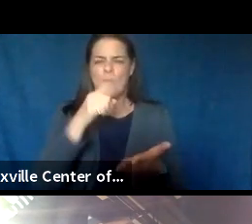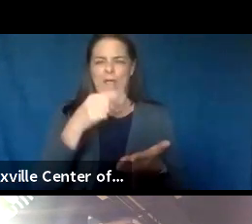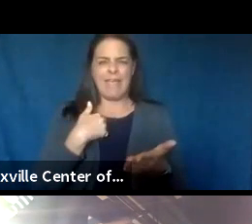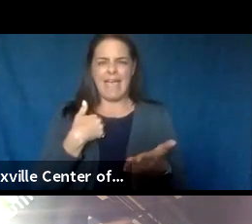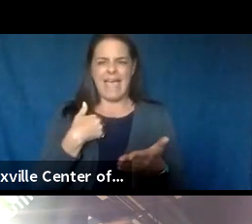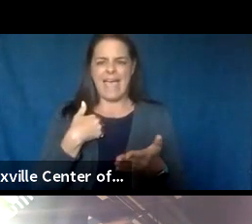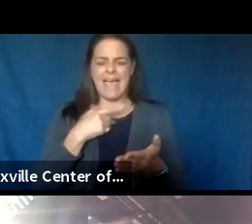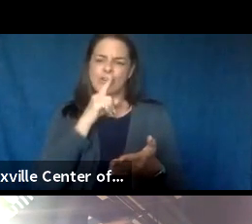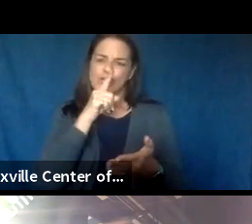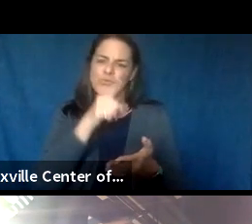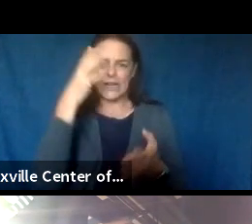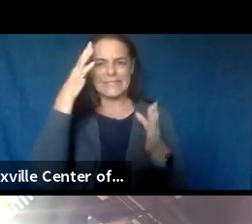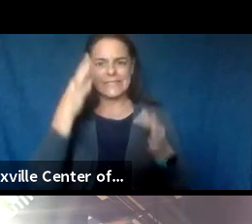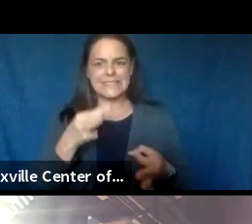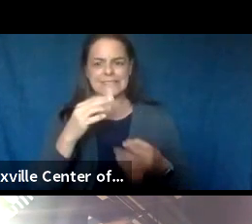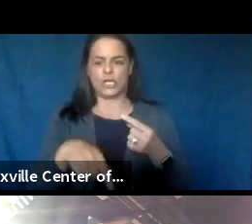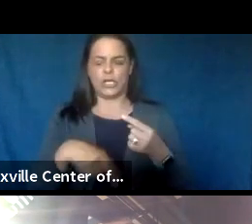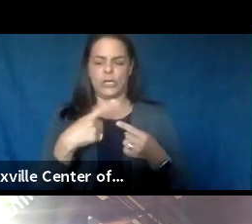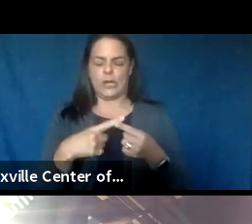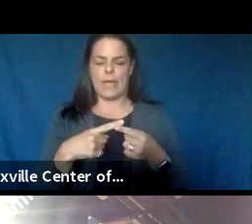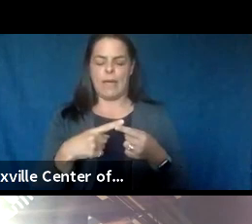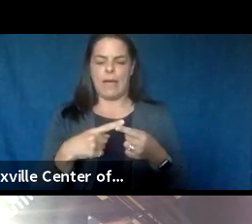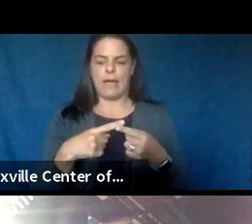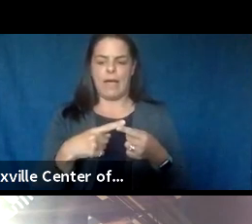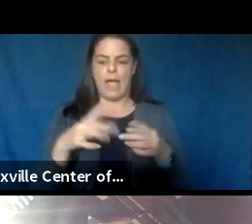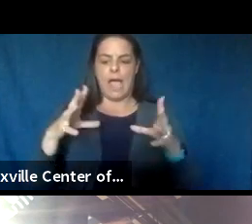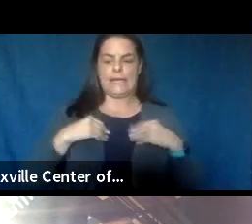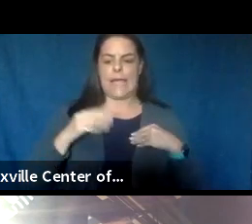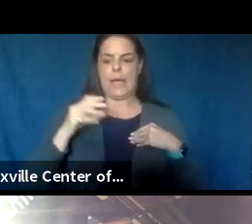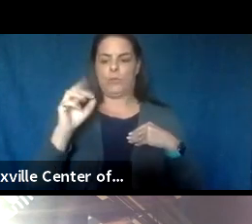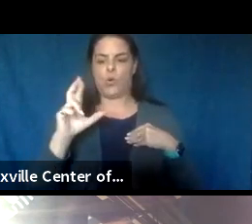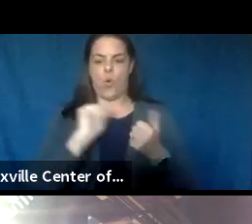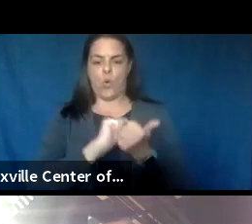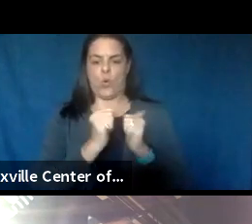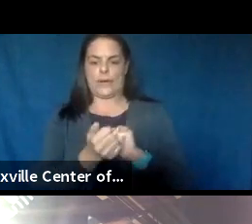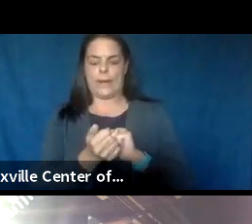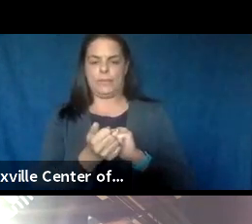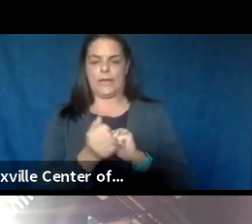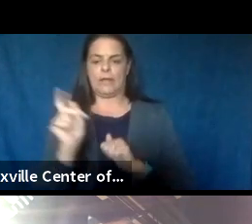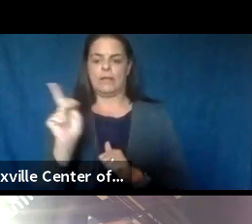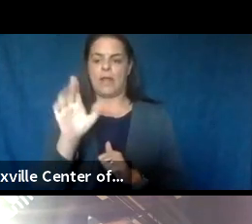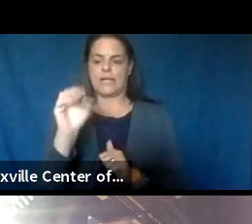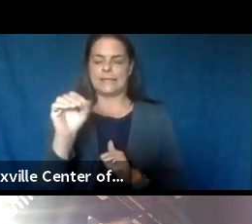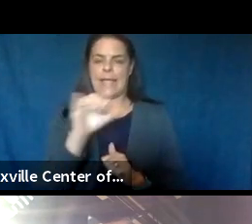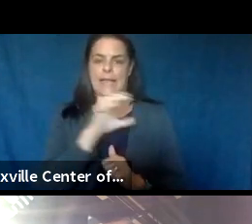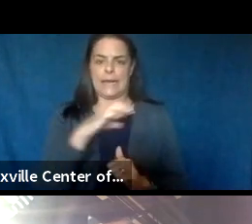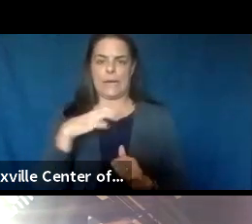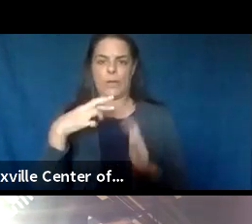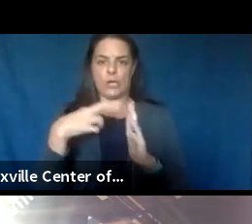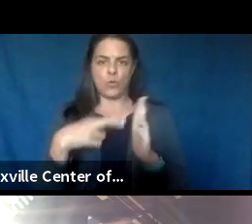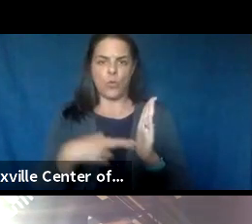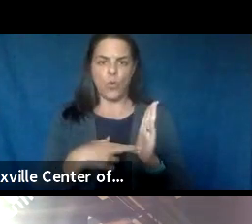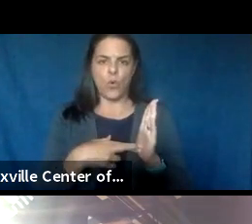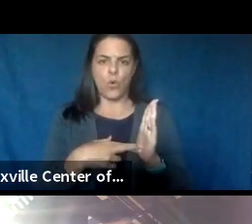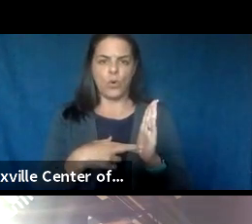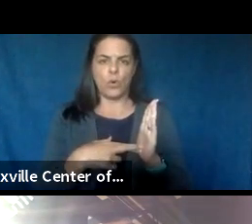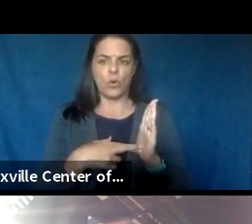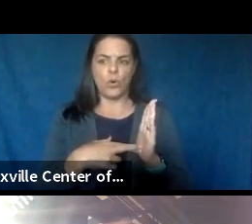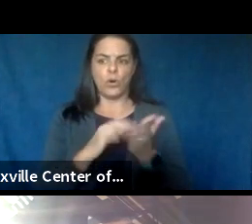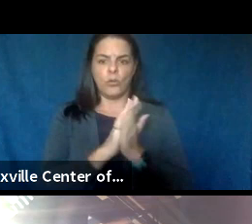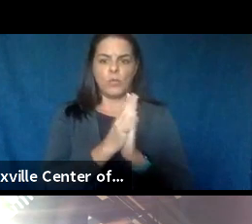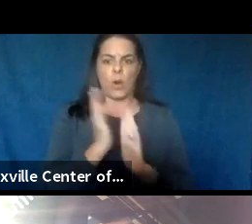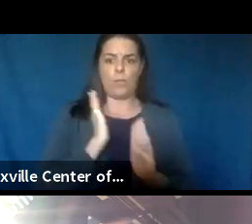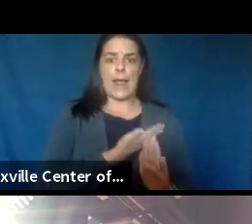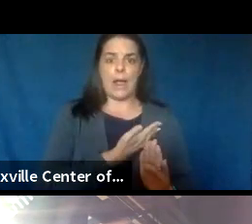decision about adopting or adapting Knox County Commission's rules as ours,